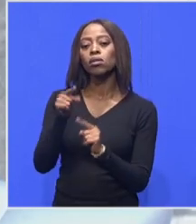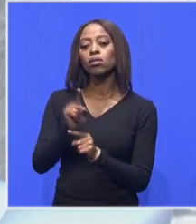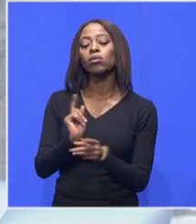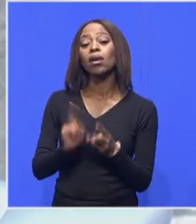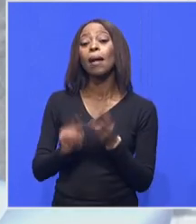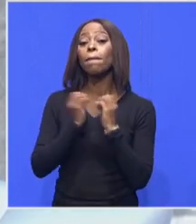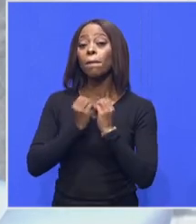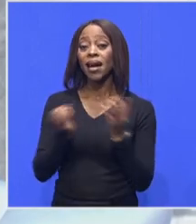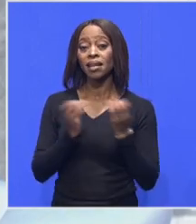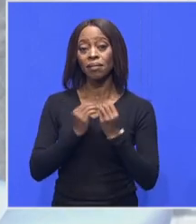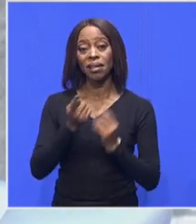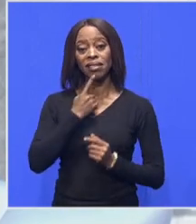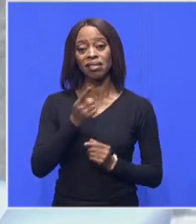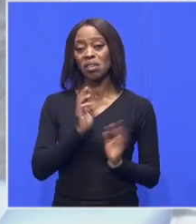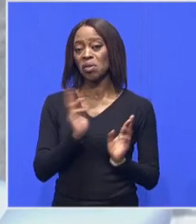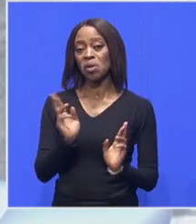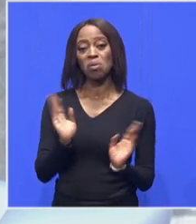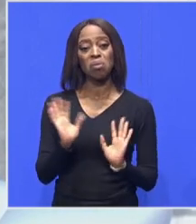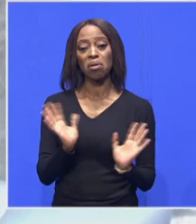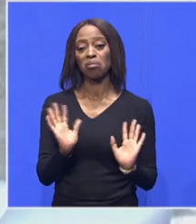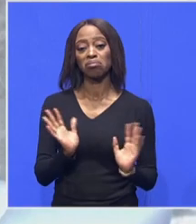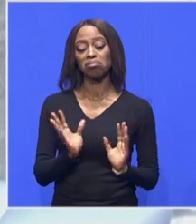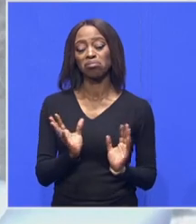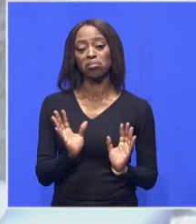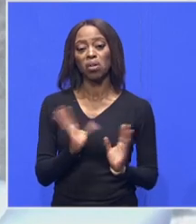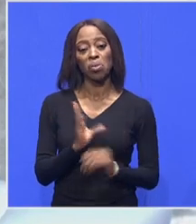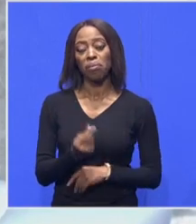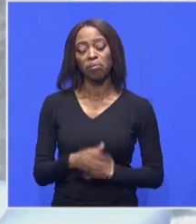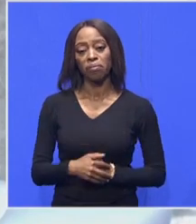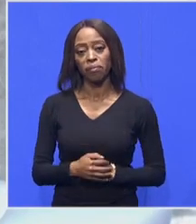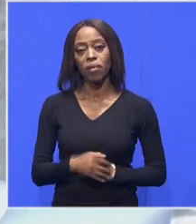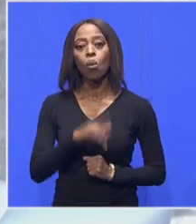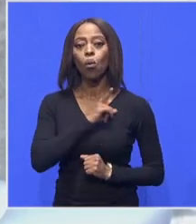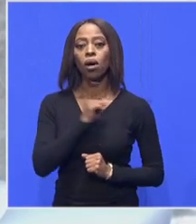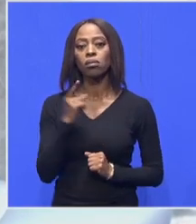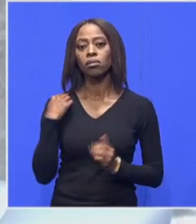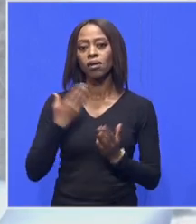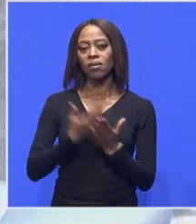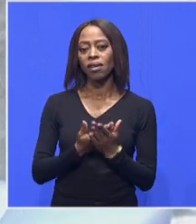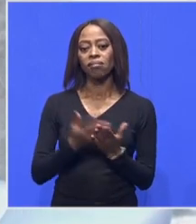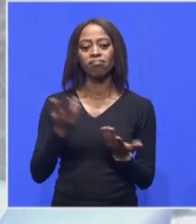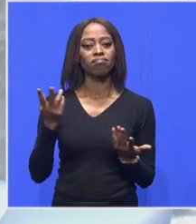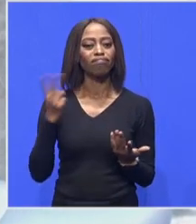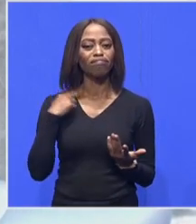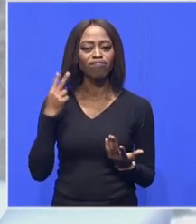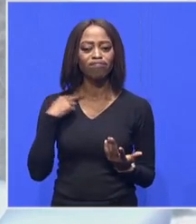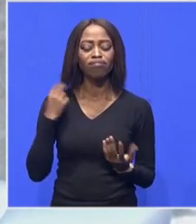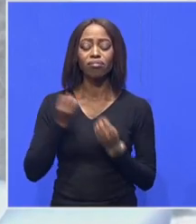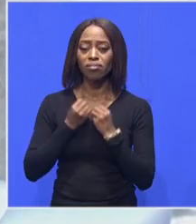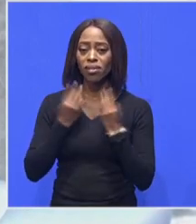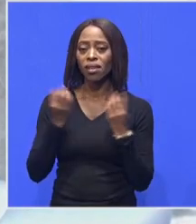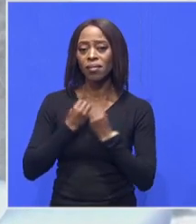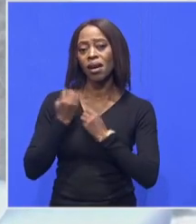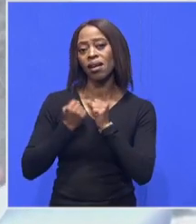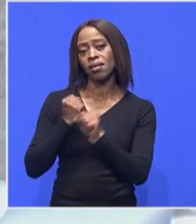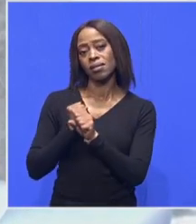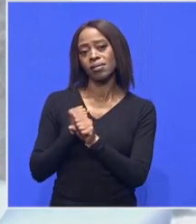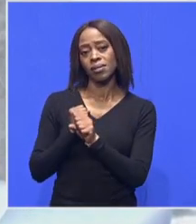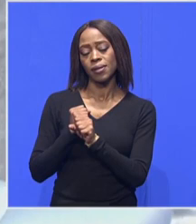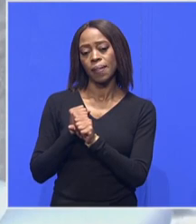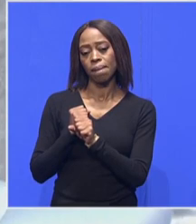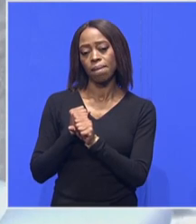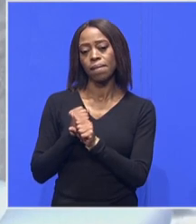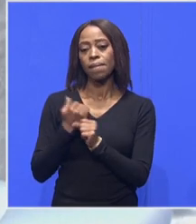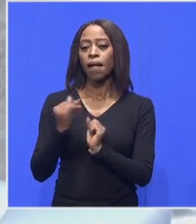have indicated they have no hopes. Because they've just been said that they've been so disappointed in the past. And I'm going to be asking